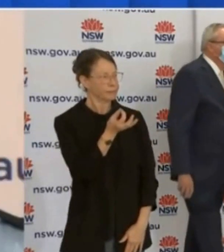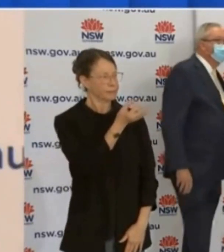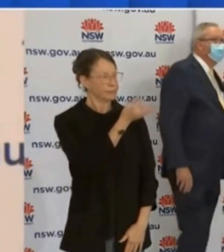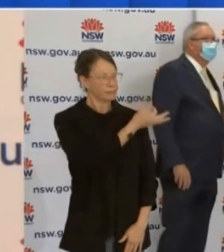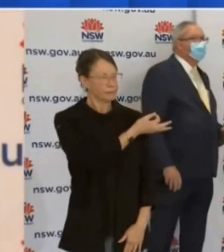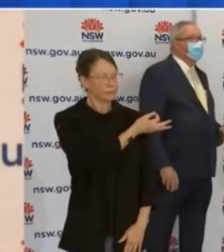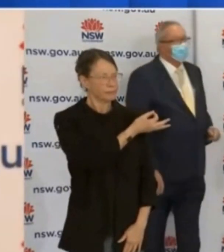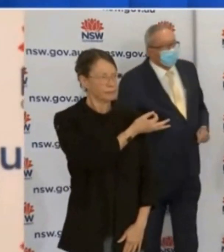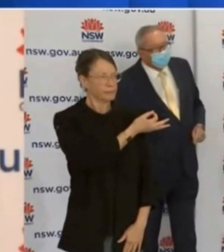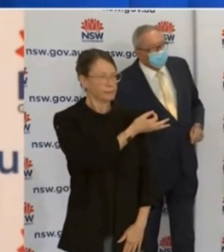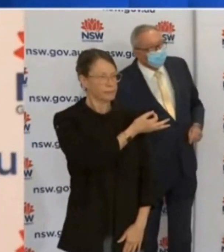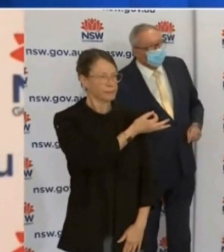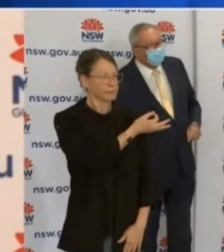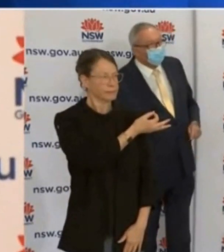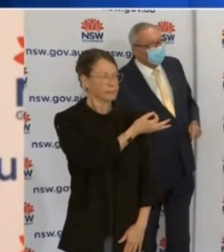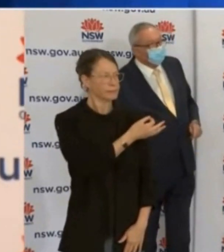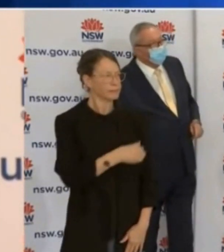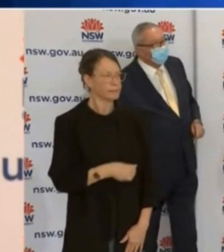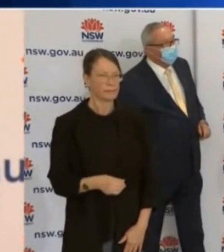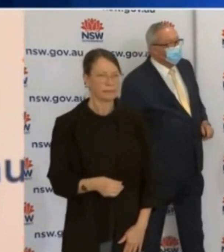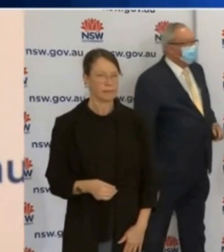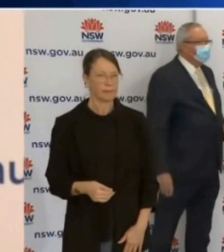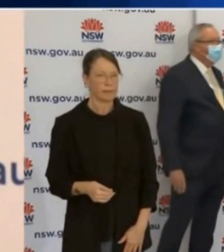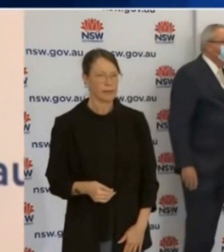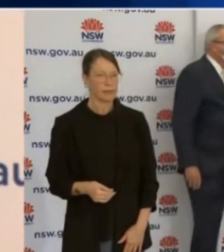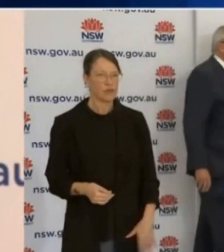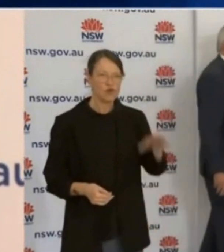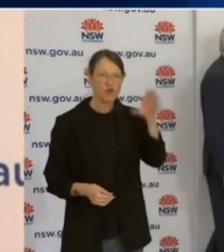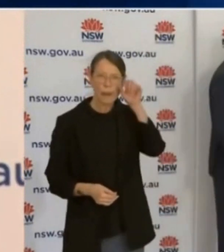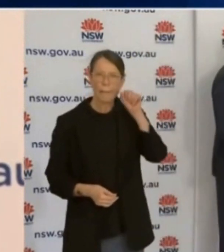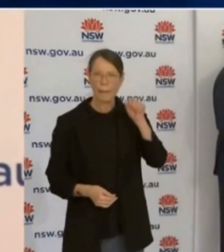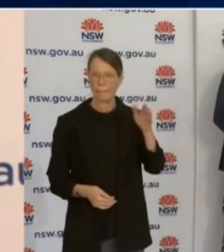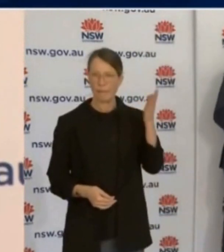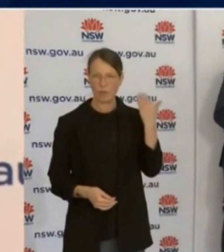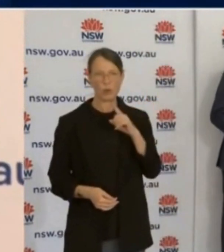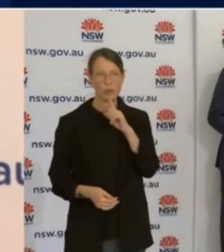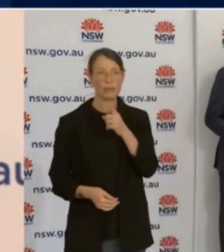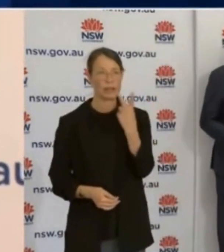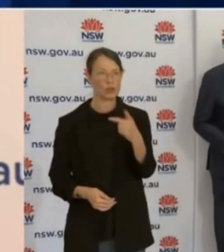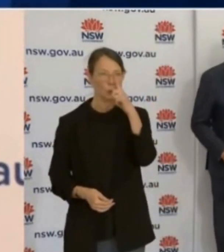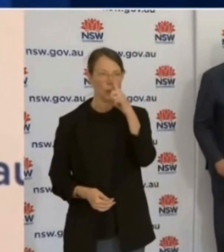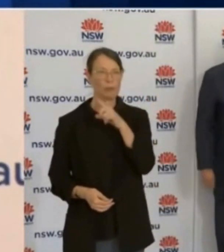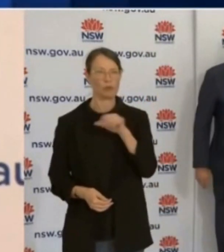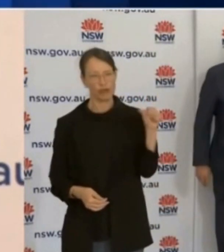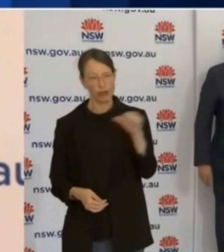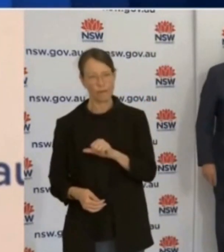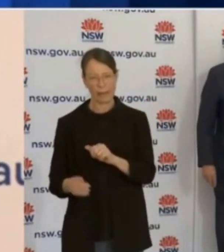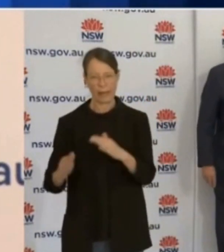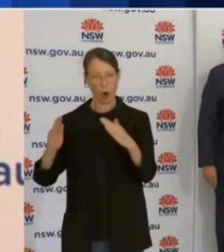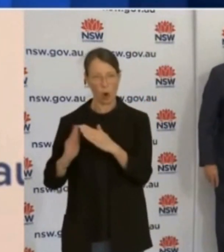I'm sorry? Were those two people fined? He mentioned who were in the wrong household. Yeah, one was reported back to health in terms of